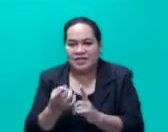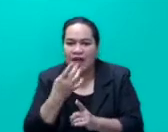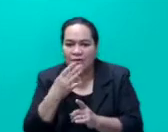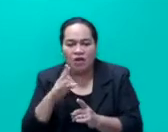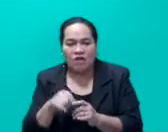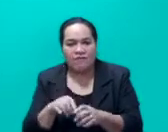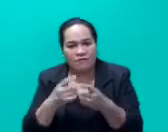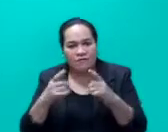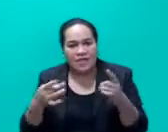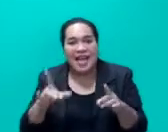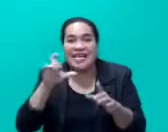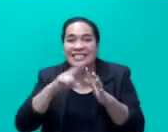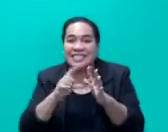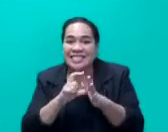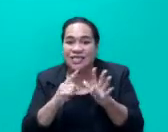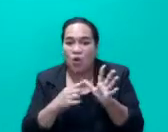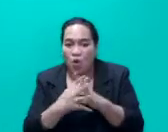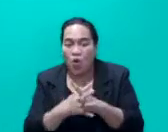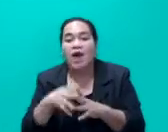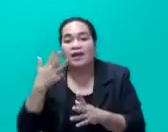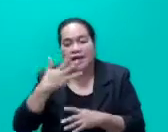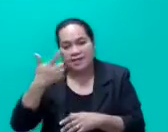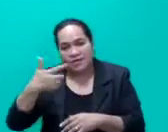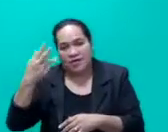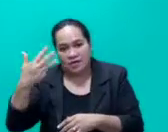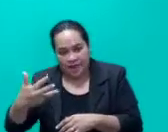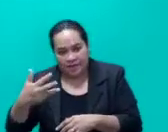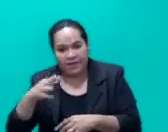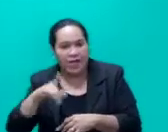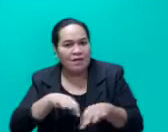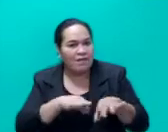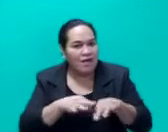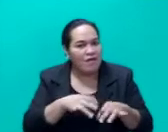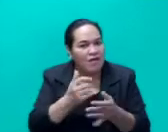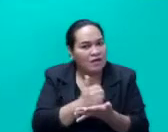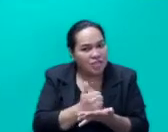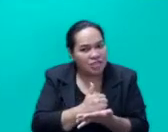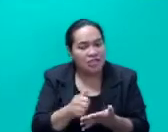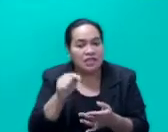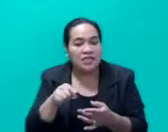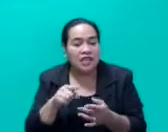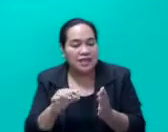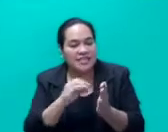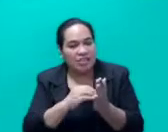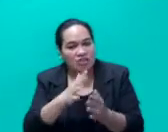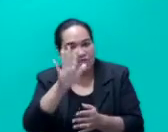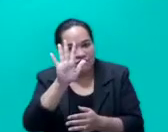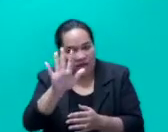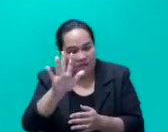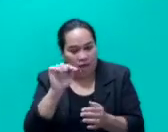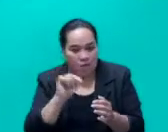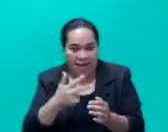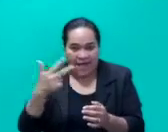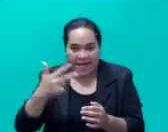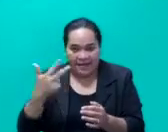CEDAW 1979, and the Beijing Platform for Action, BPA, as outlined in Section 5.18 of